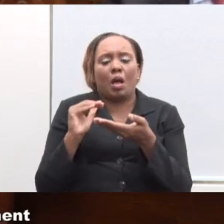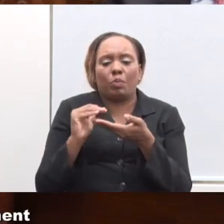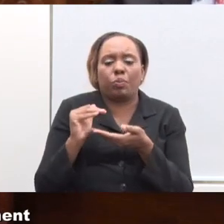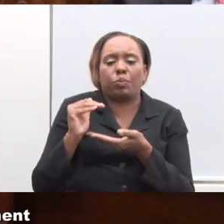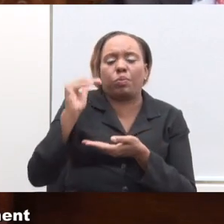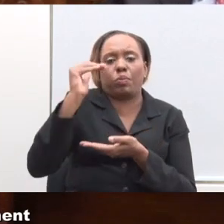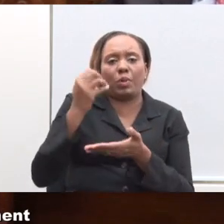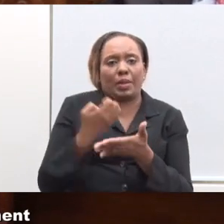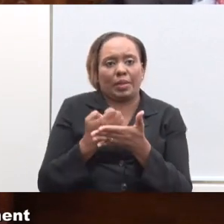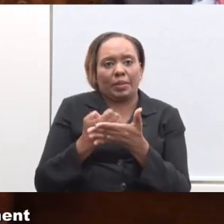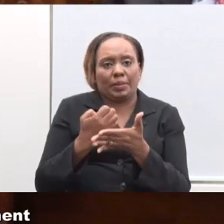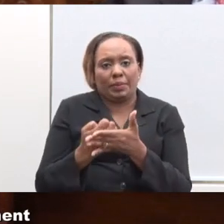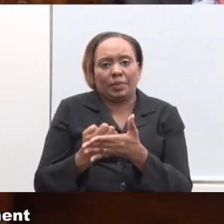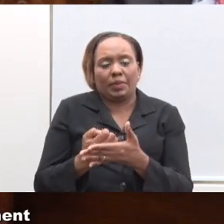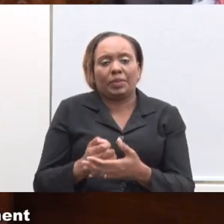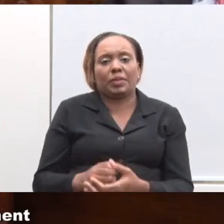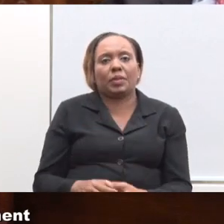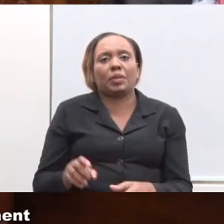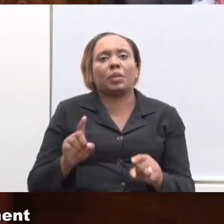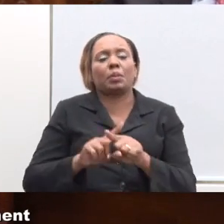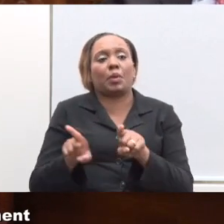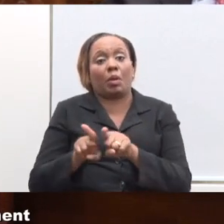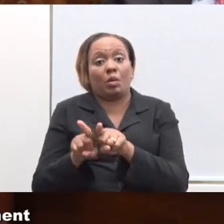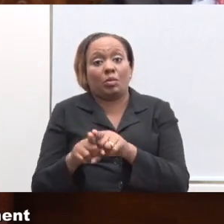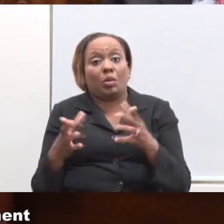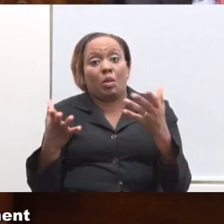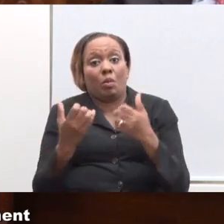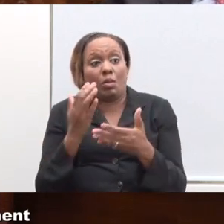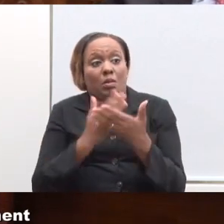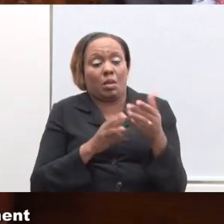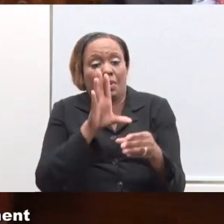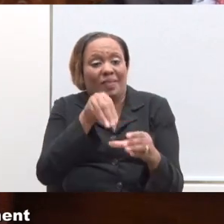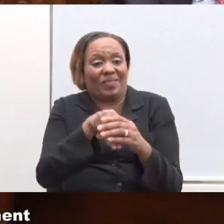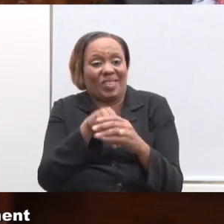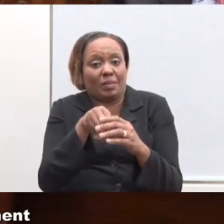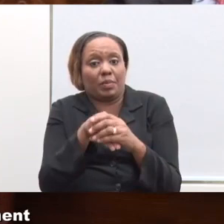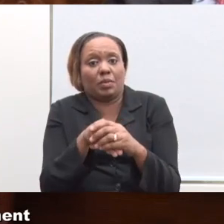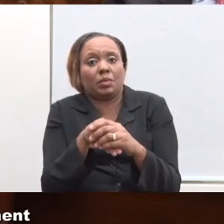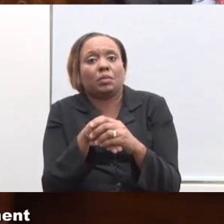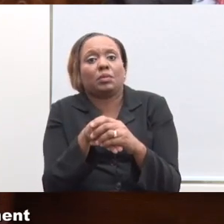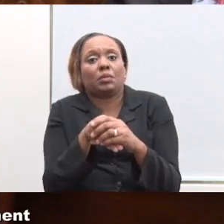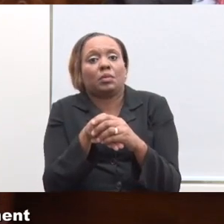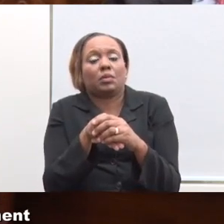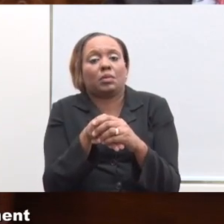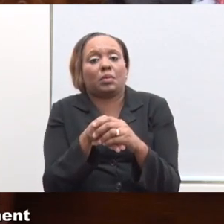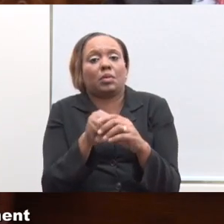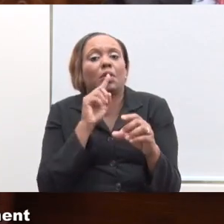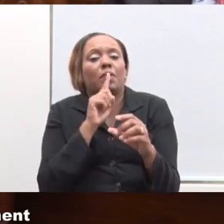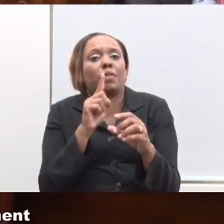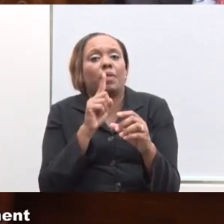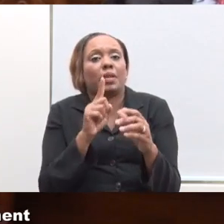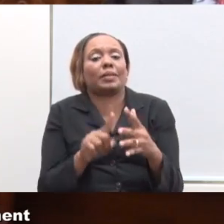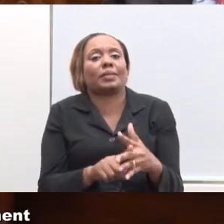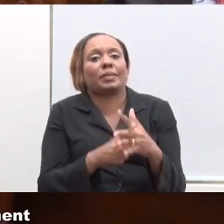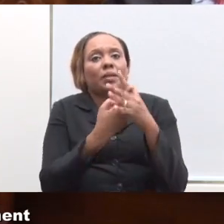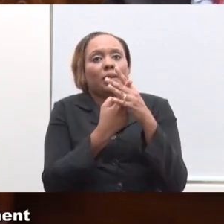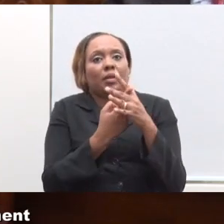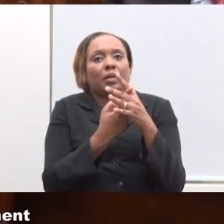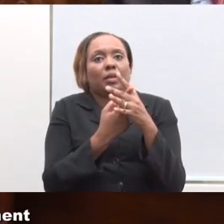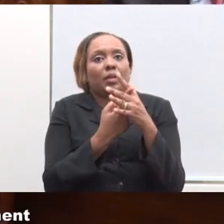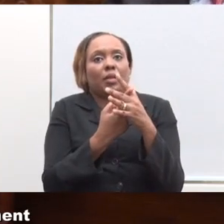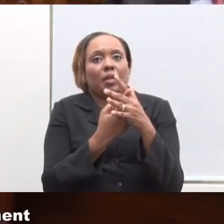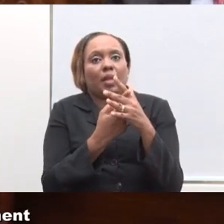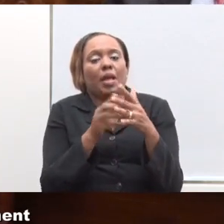to fast-track a number of investments where the private sector has the capital and is ready to move in